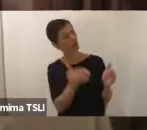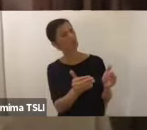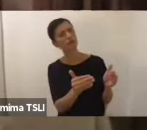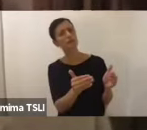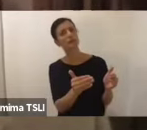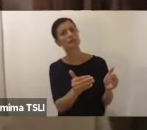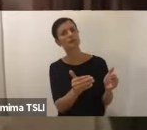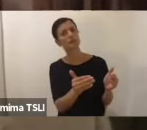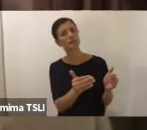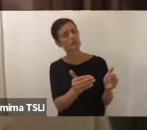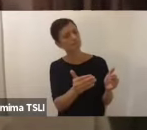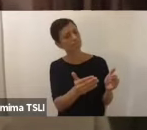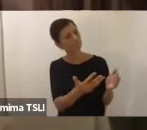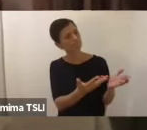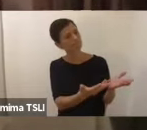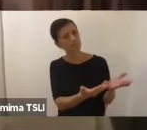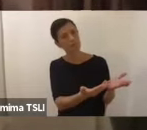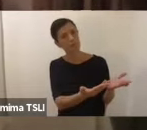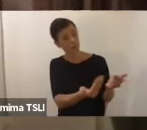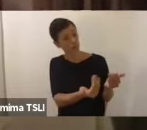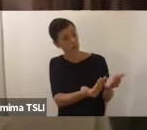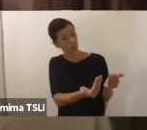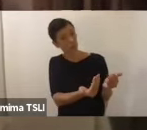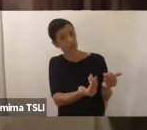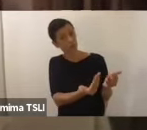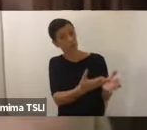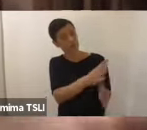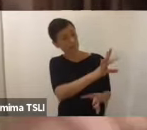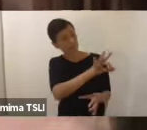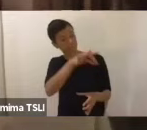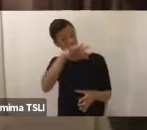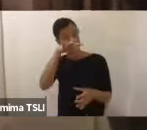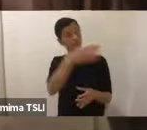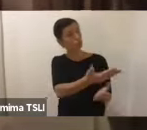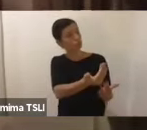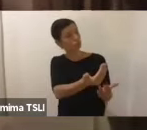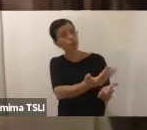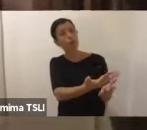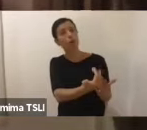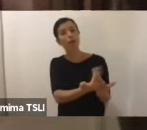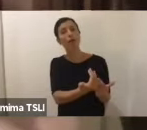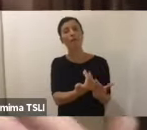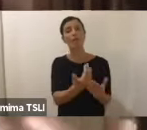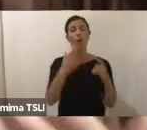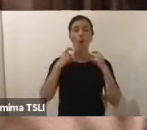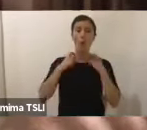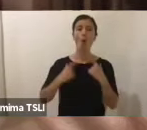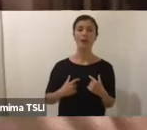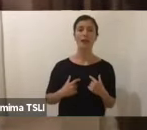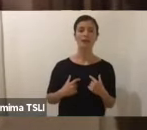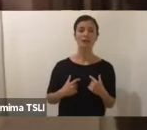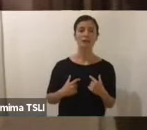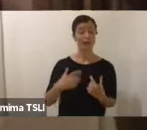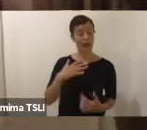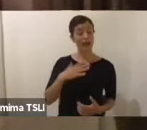bring them towards ordination and i'd like to see that happen and i'd be very happy to assist in any way if that